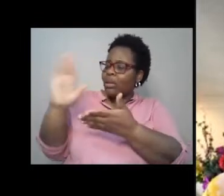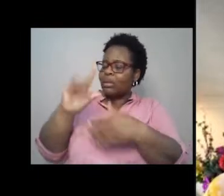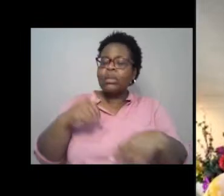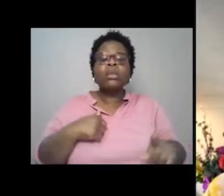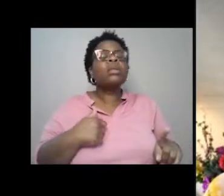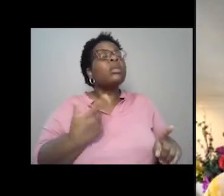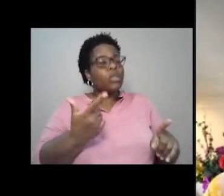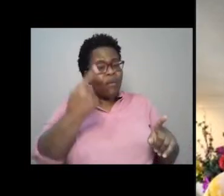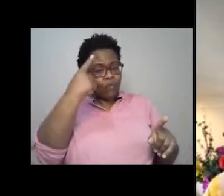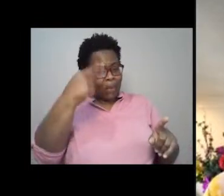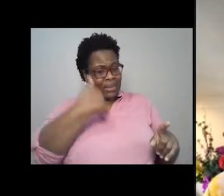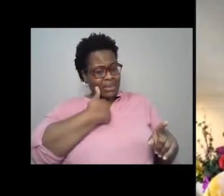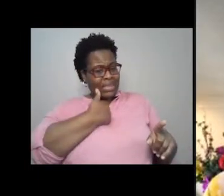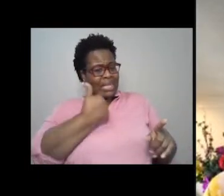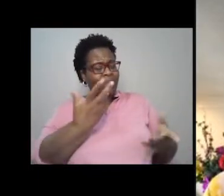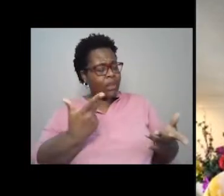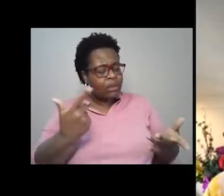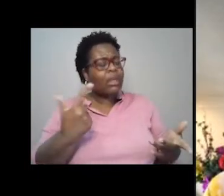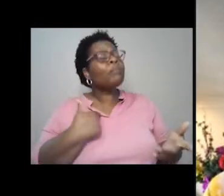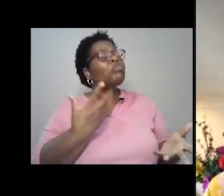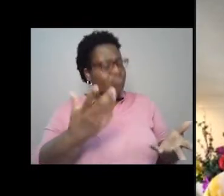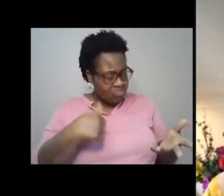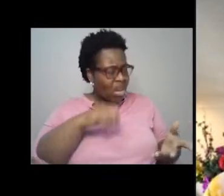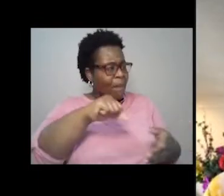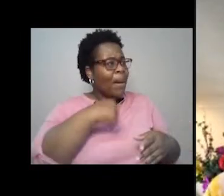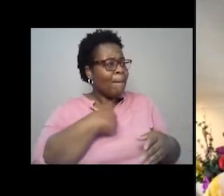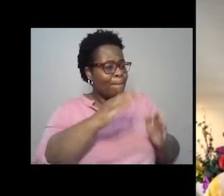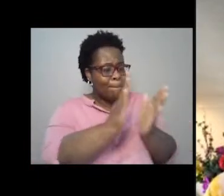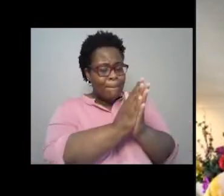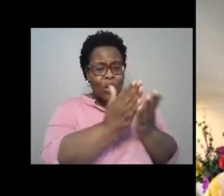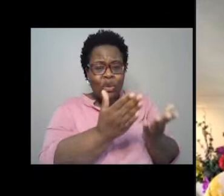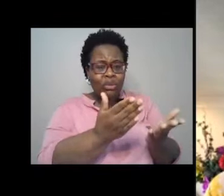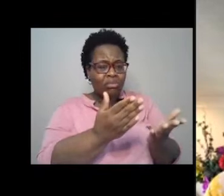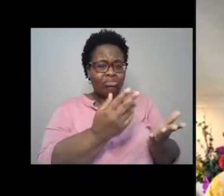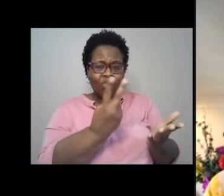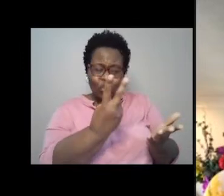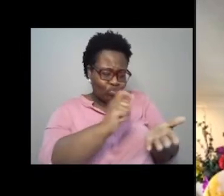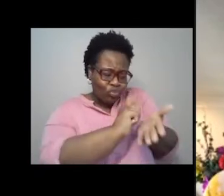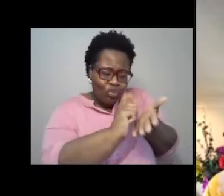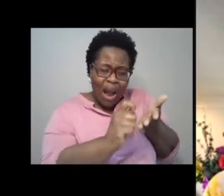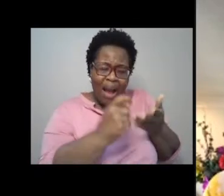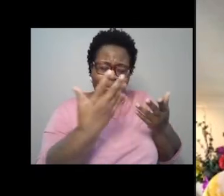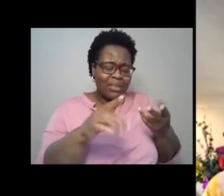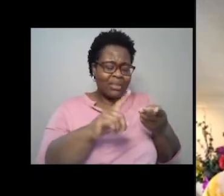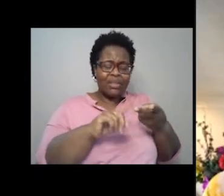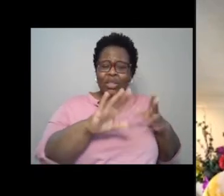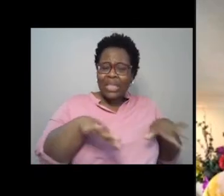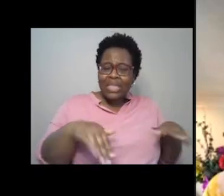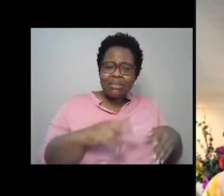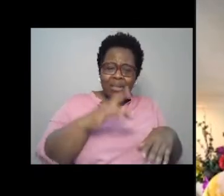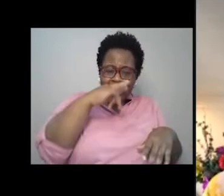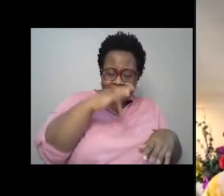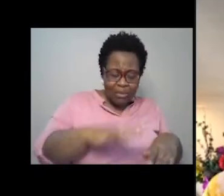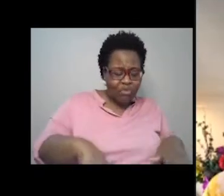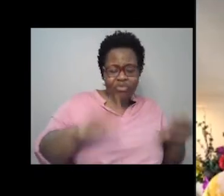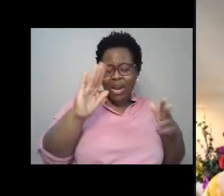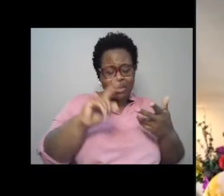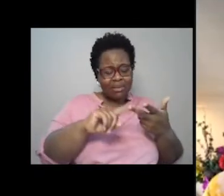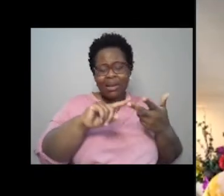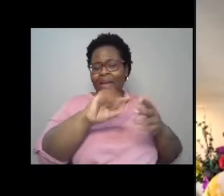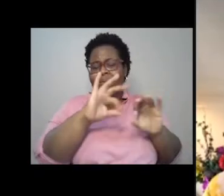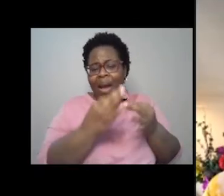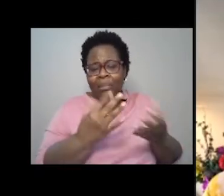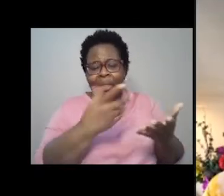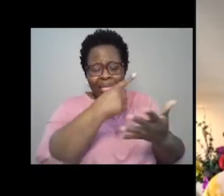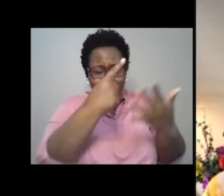it? You're building a multi-million-dollar business, you've written 2 books, and you're raising 8 kids. I'm like, I have to pay attention to every part of my